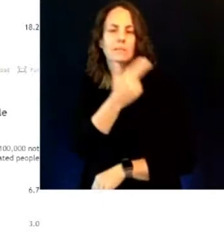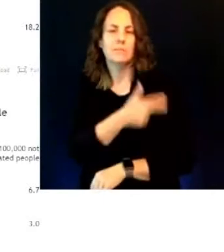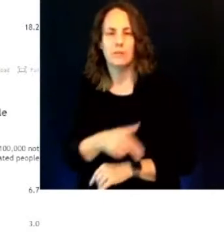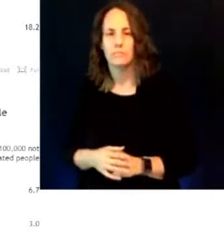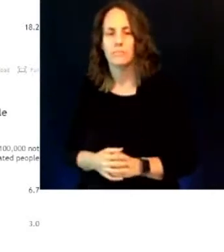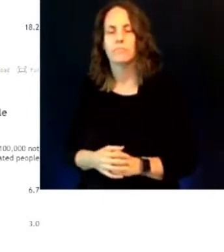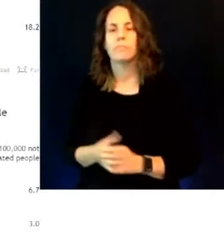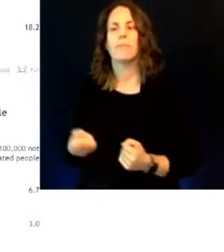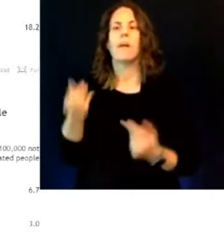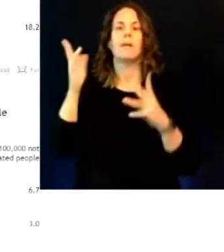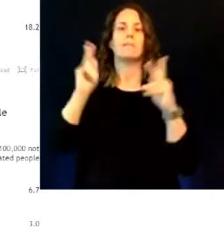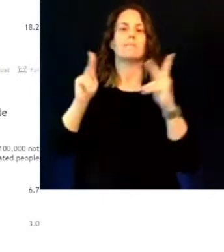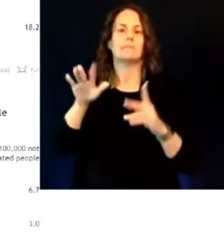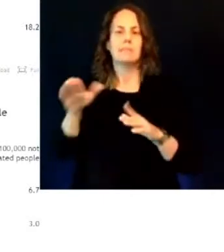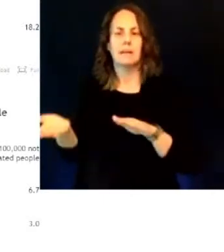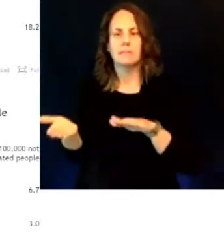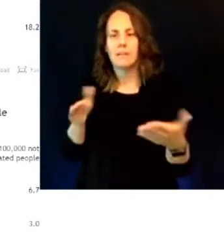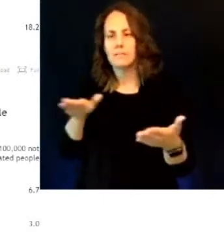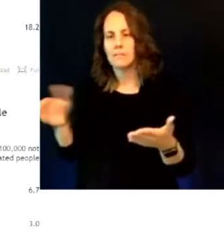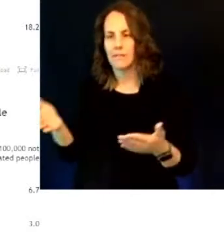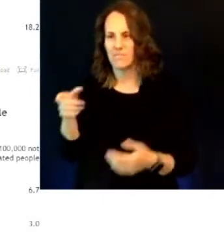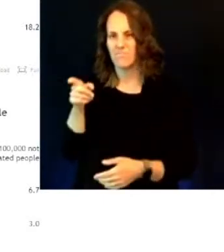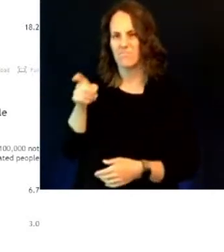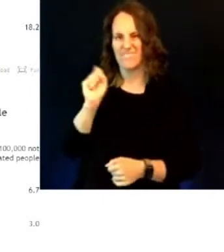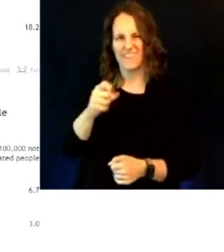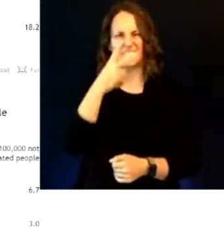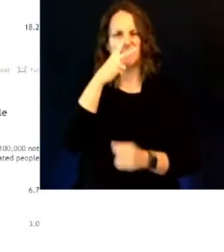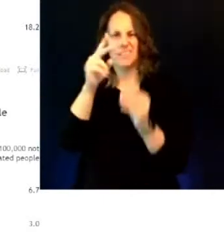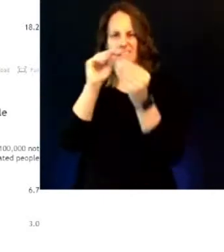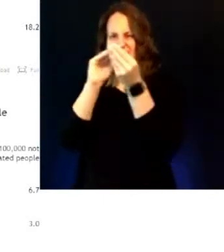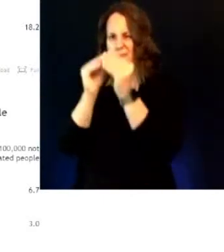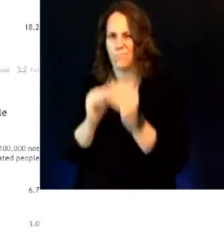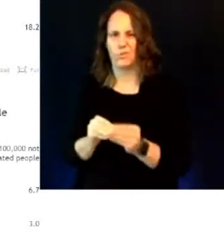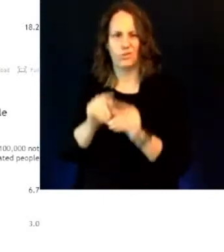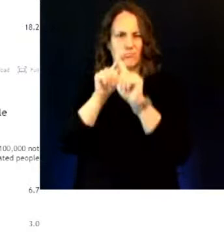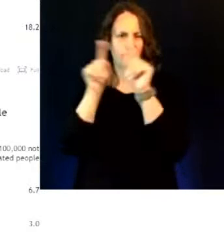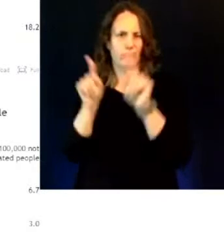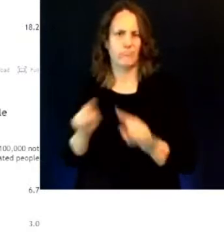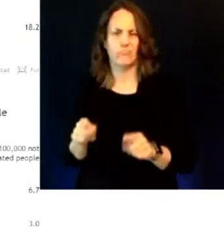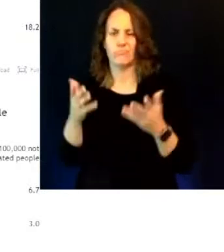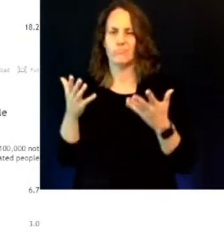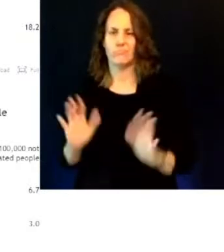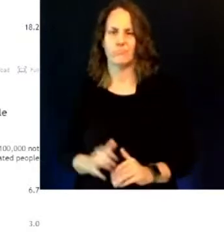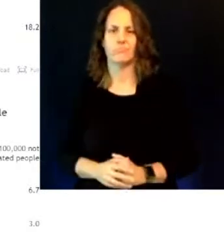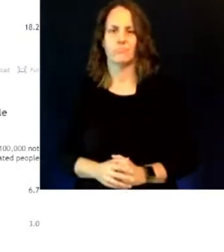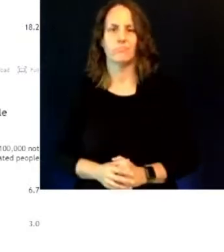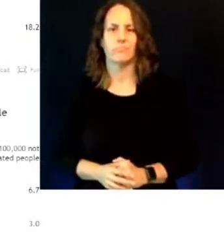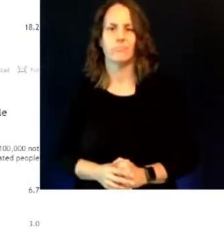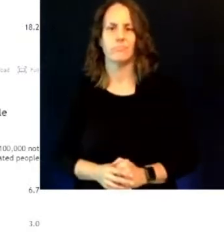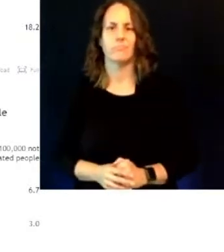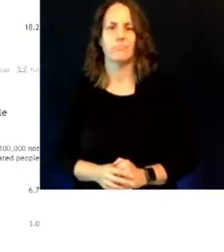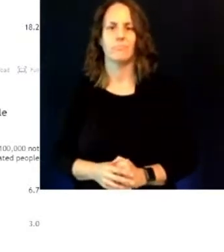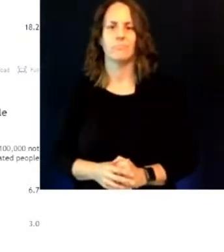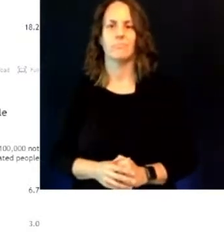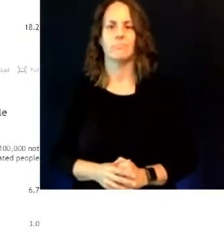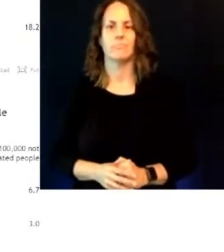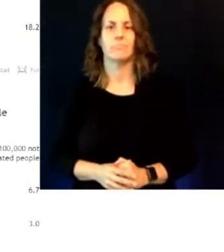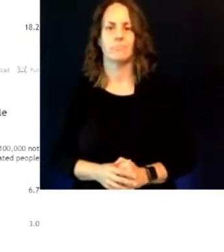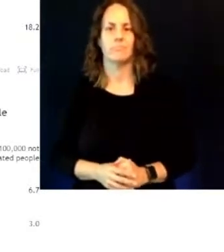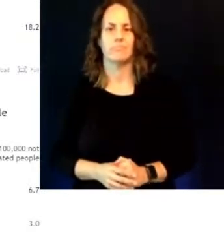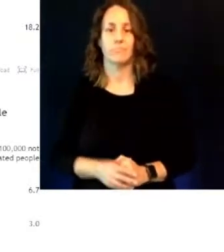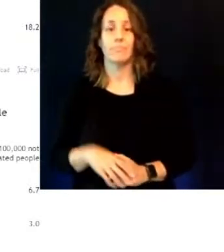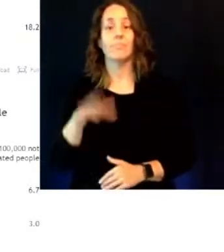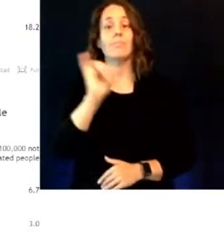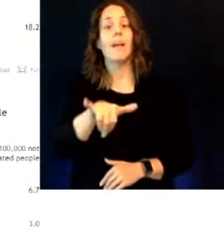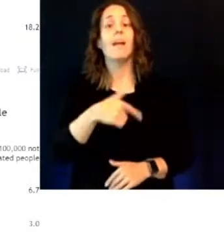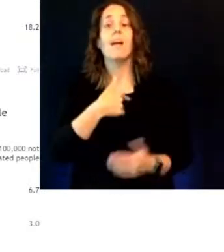for you to take a look at on our website. And we will be updating data on this page by the 15th of every